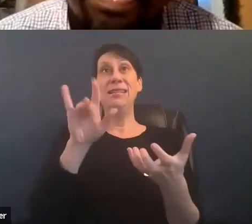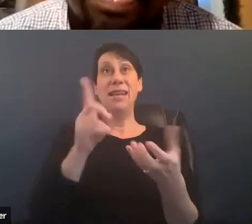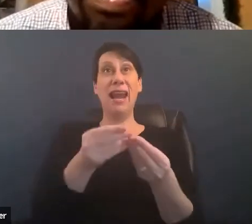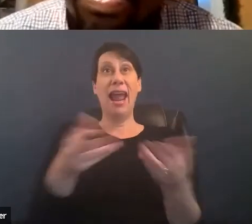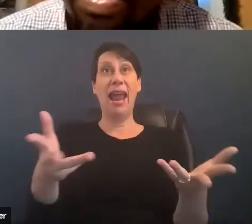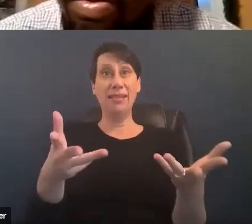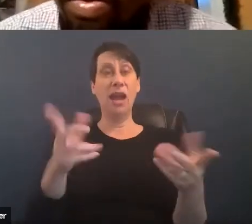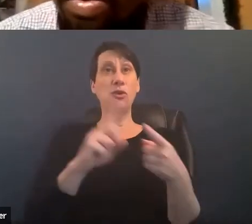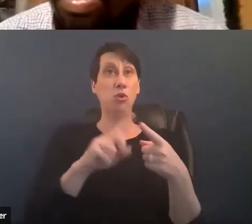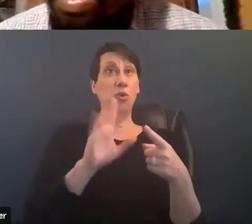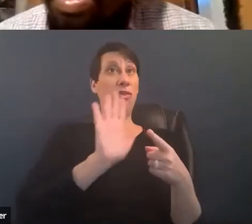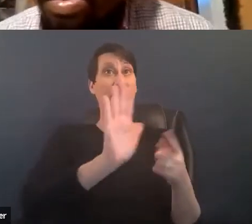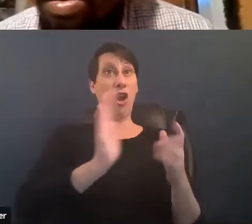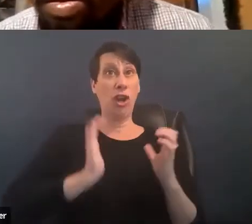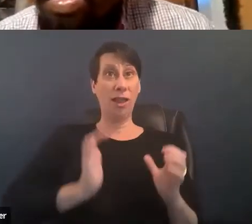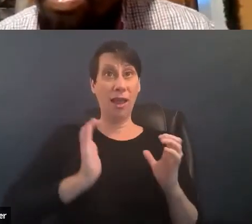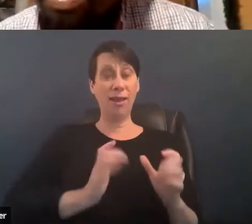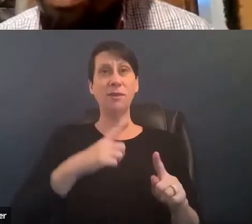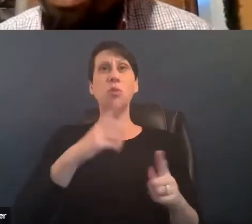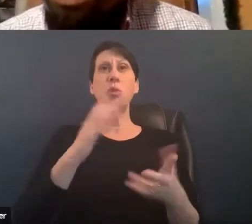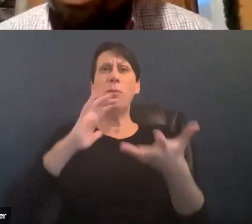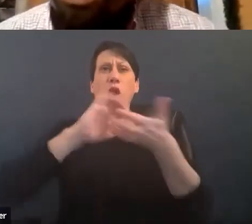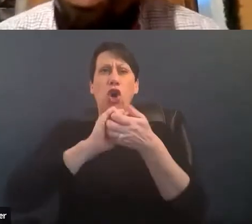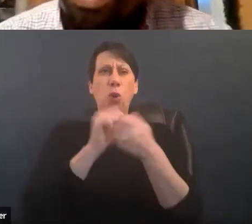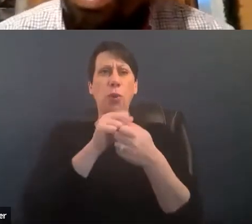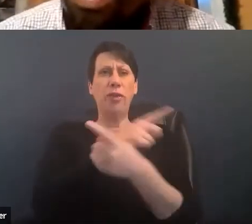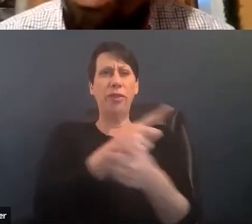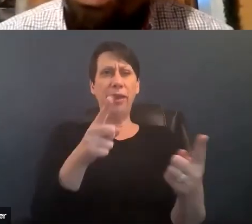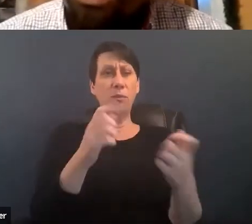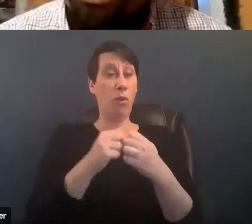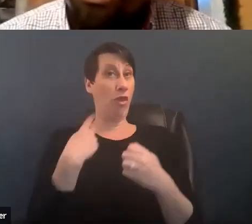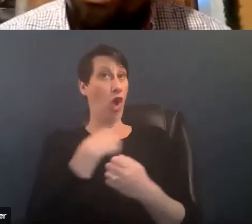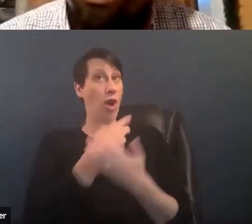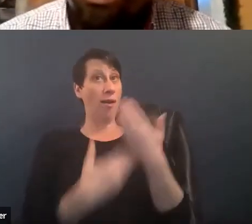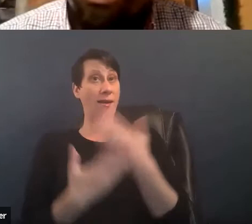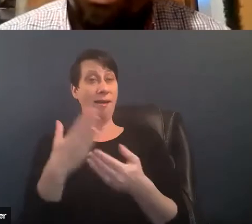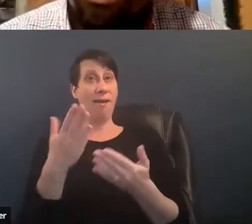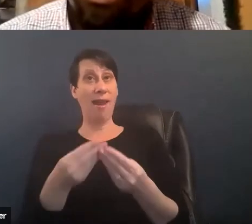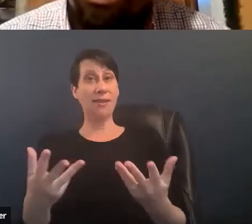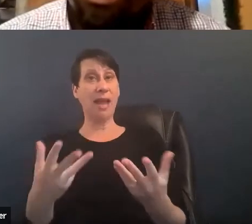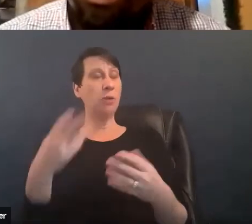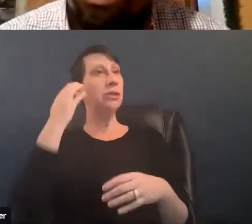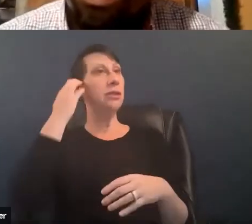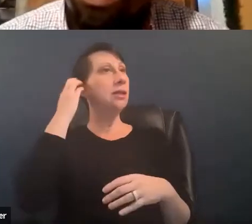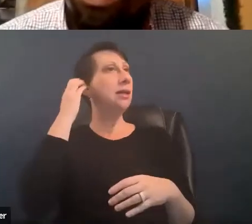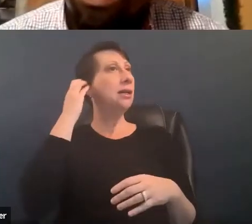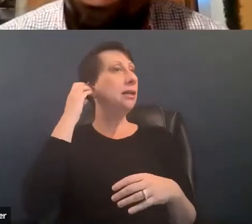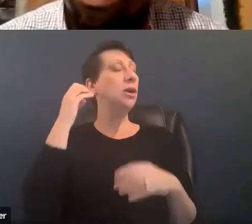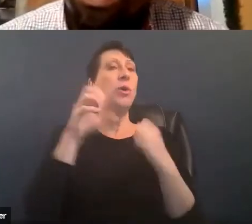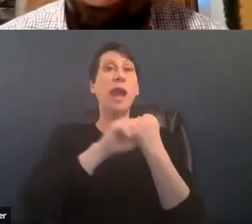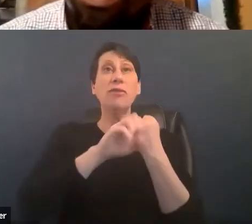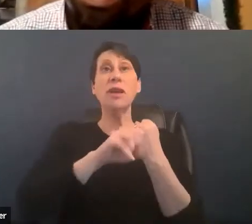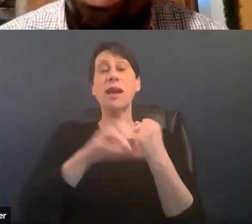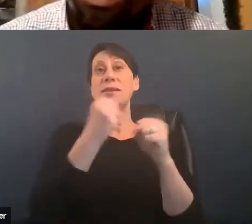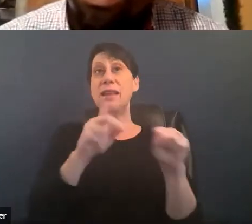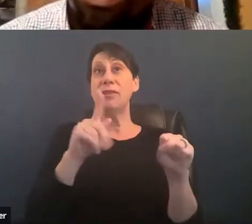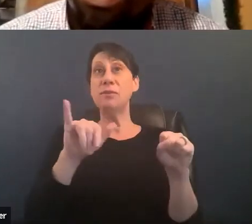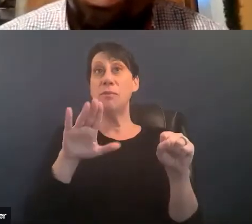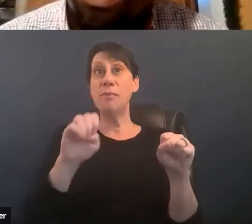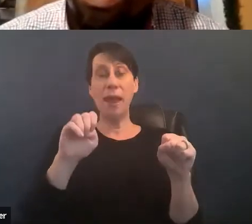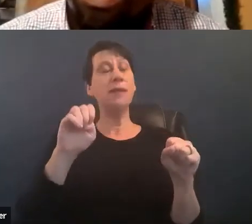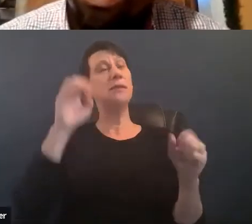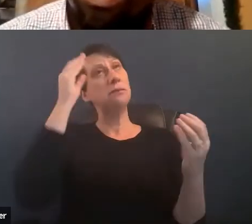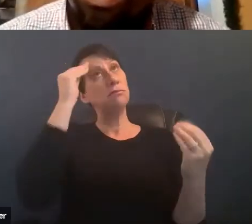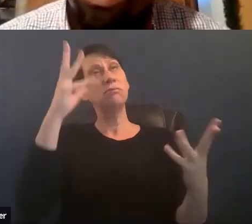we also partner with that with our handout to just spread the message about safe space and letting people know that we are here, and